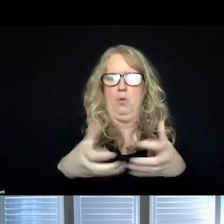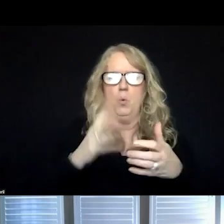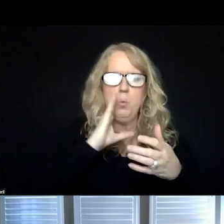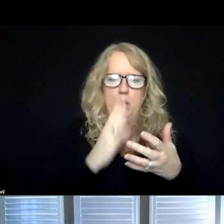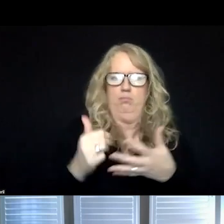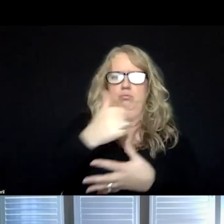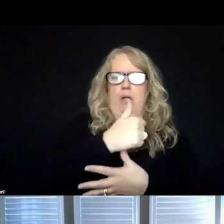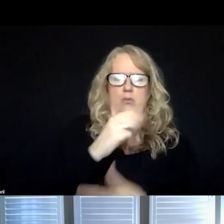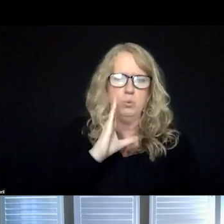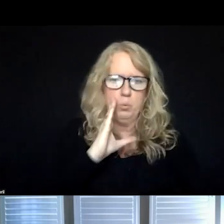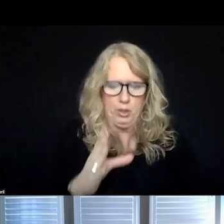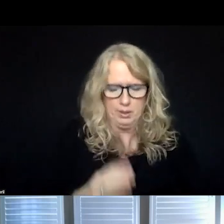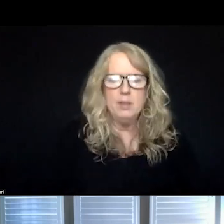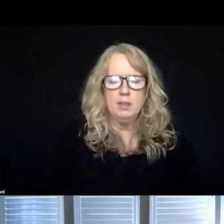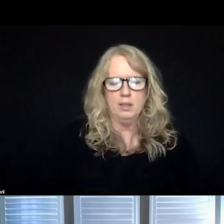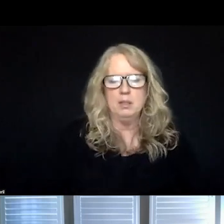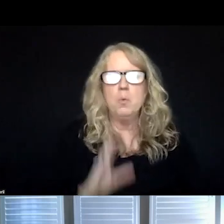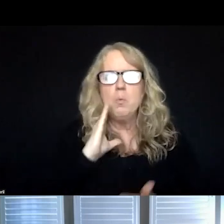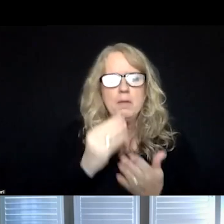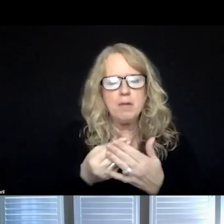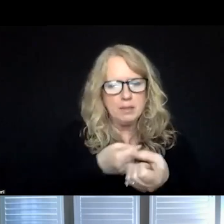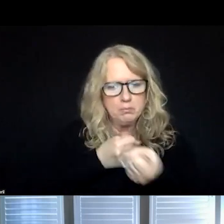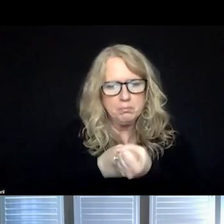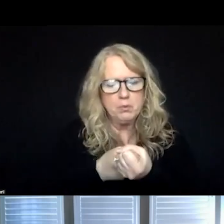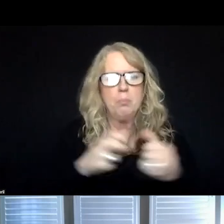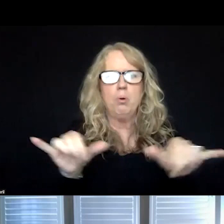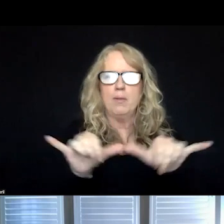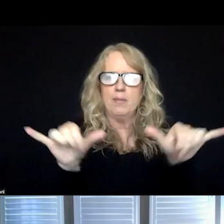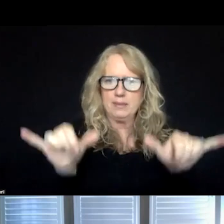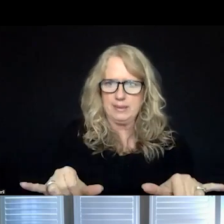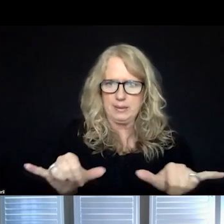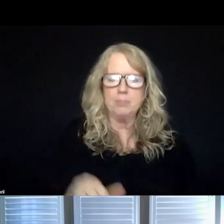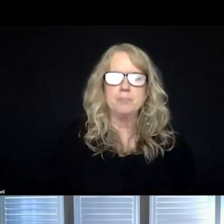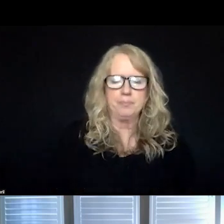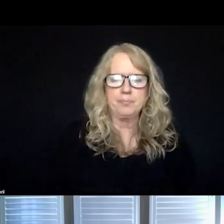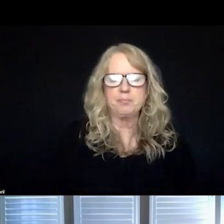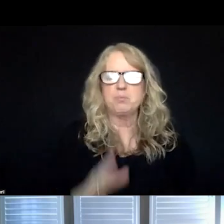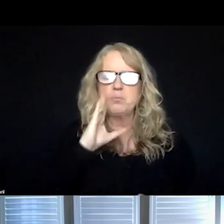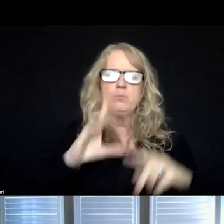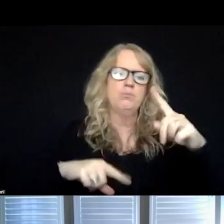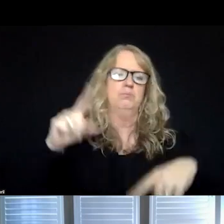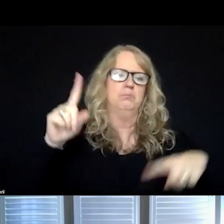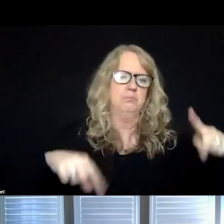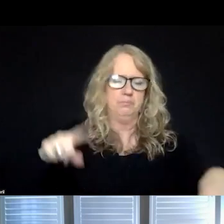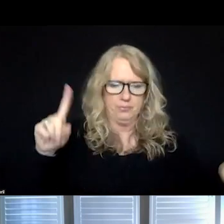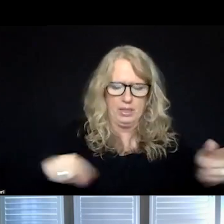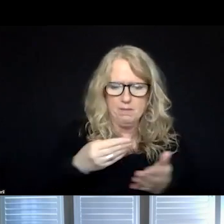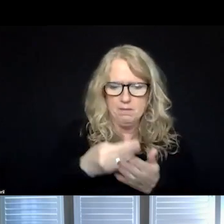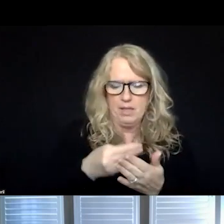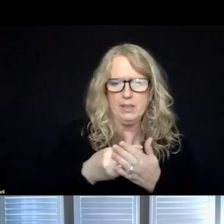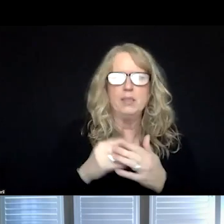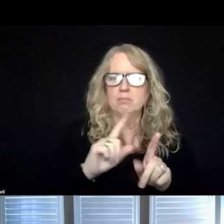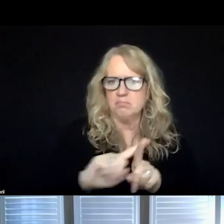this. There would be funding to support the system, and that would be a variety of funding